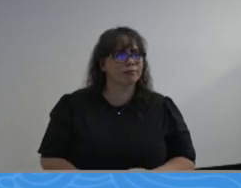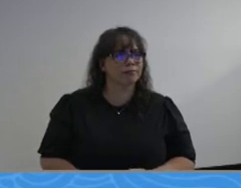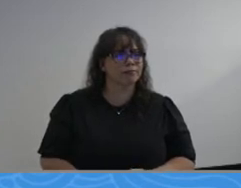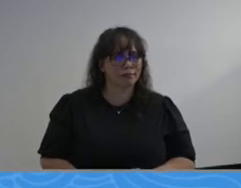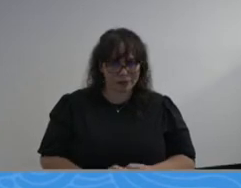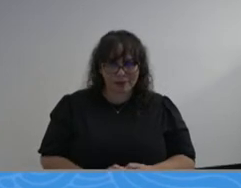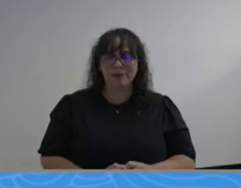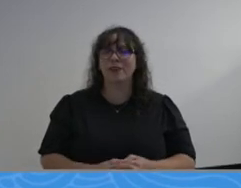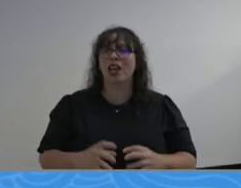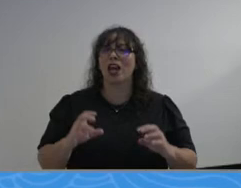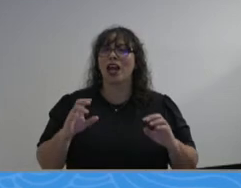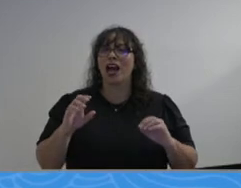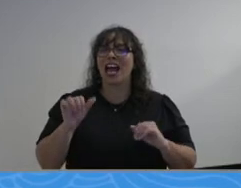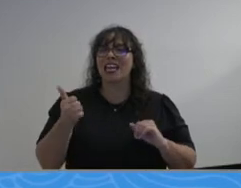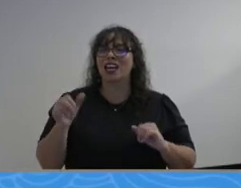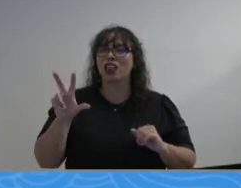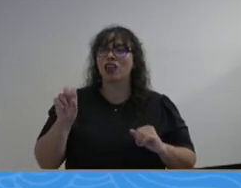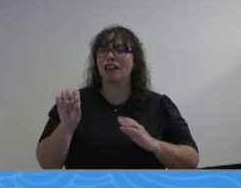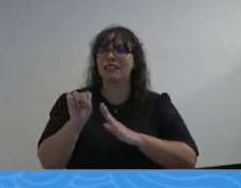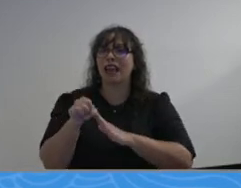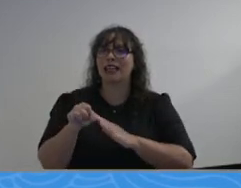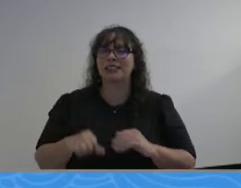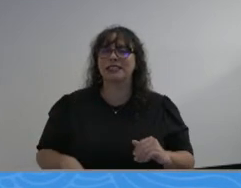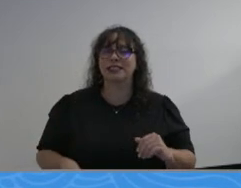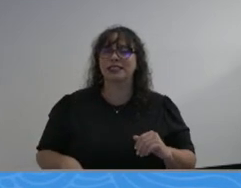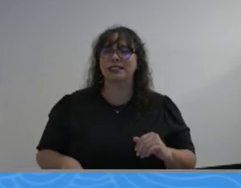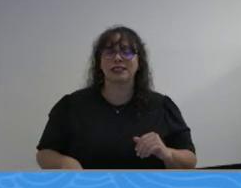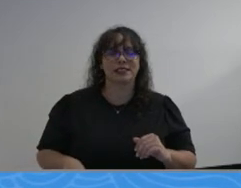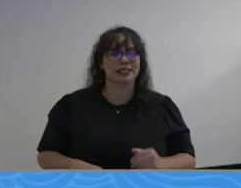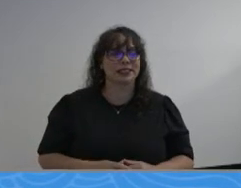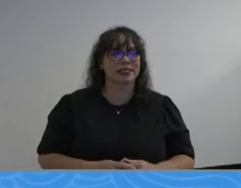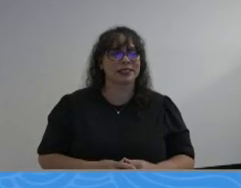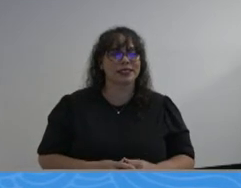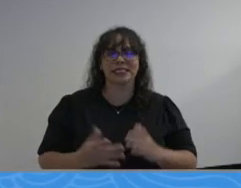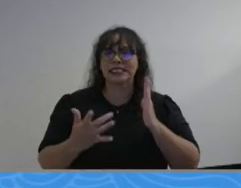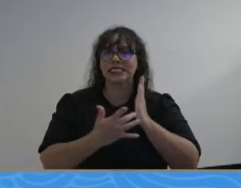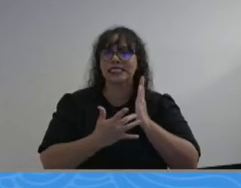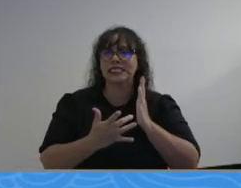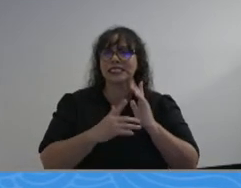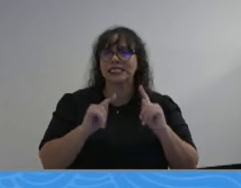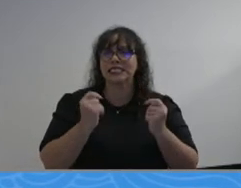All right, another 30 seconds here, tech team.